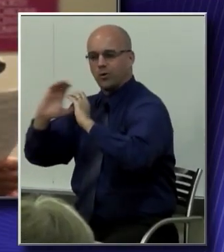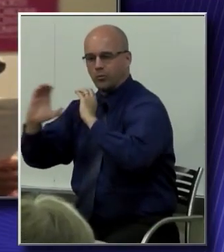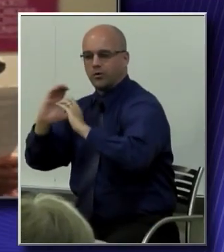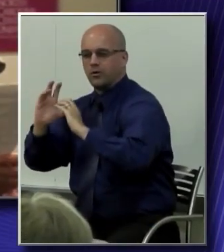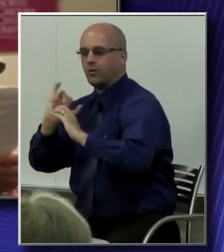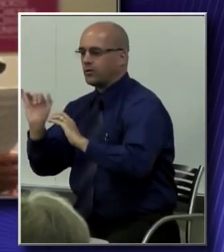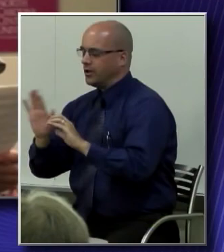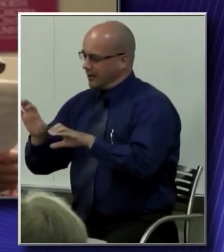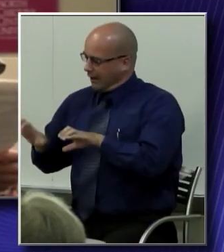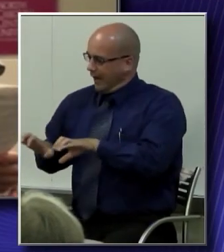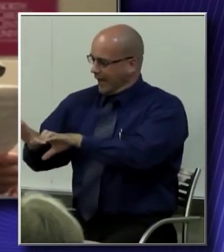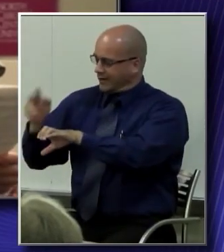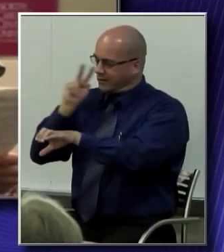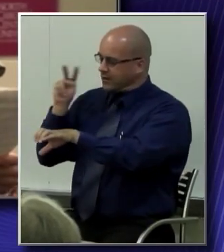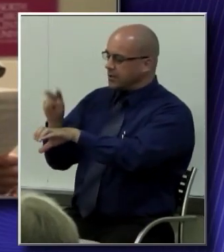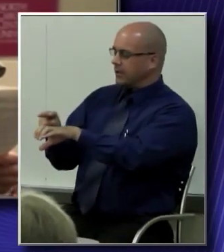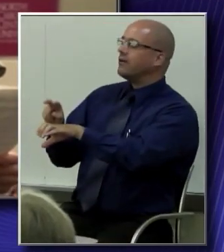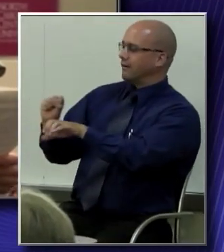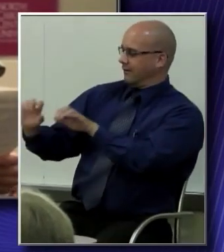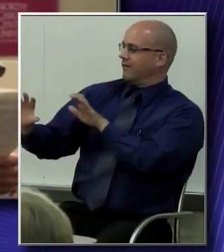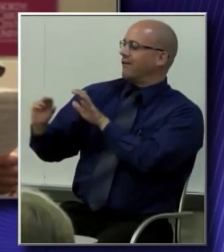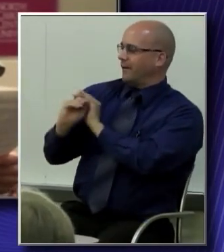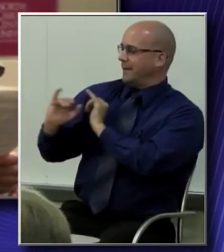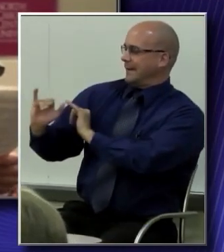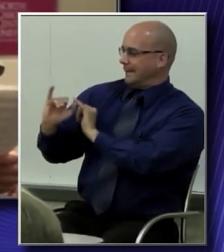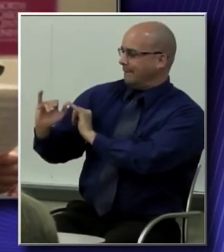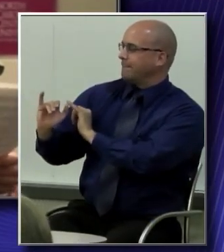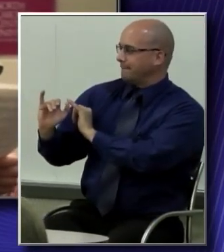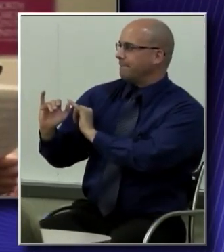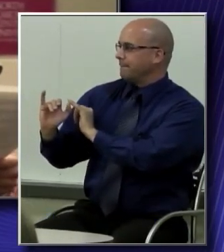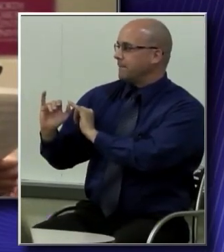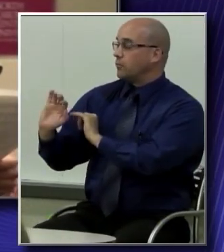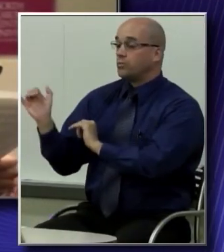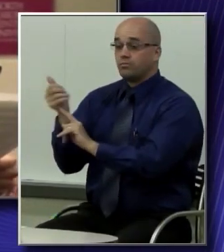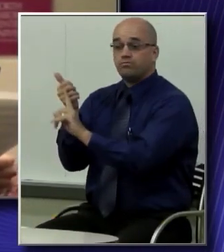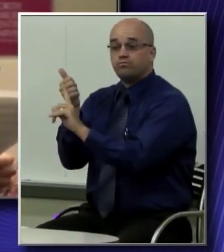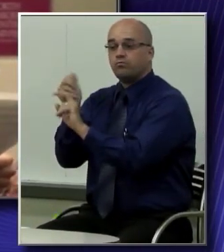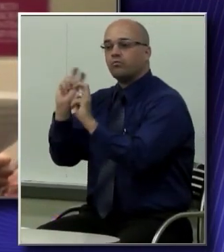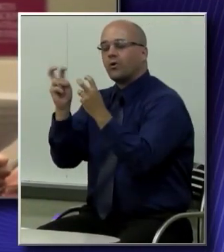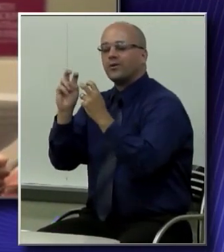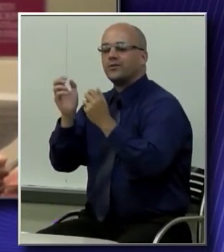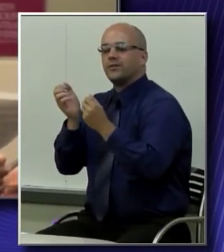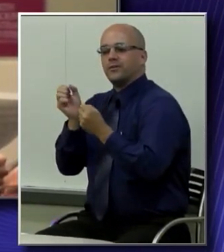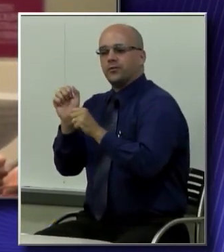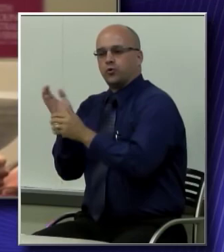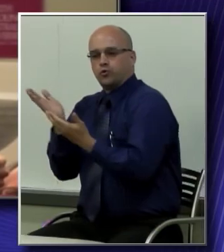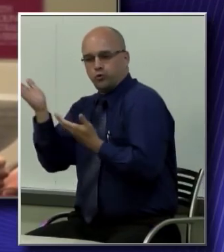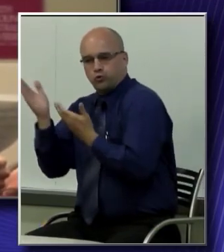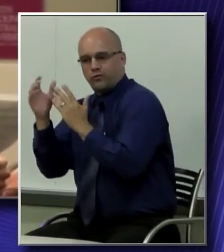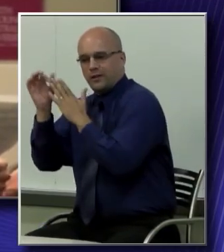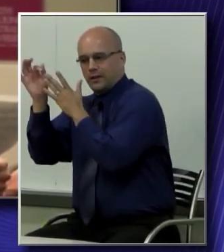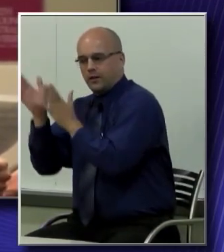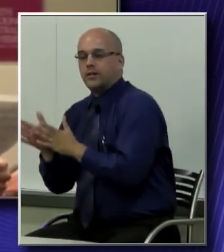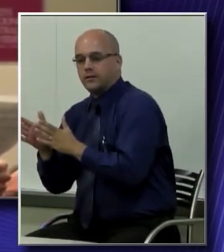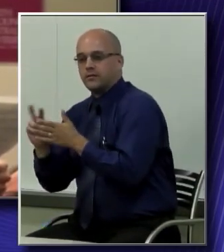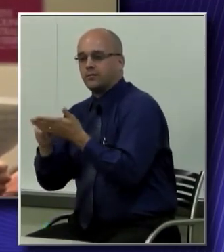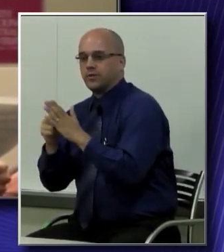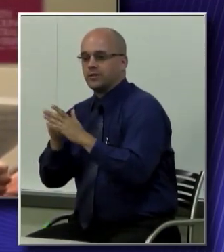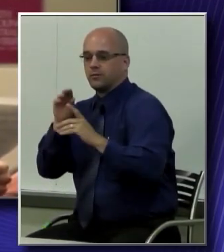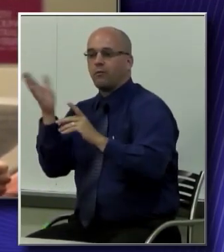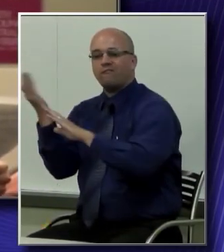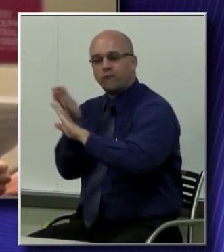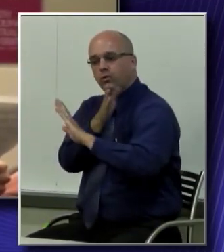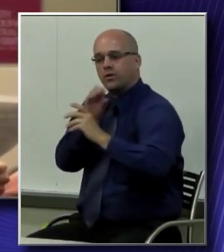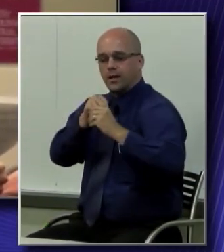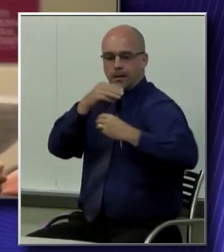represent, as the former commenter said, a servant leader, serving in the military, serving at the UNC system,